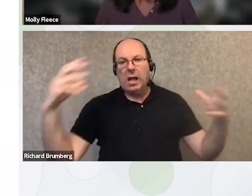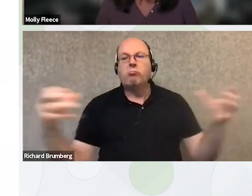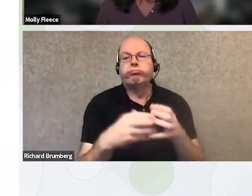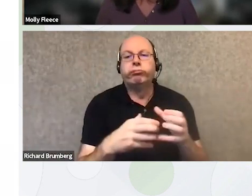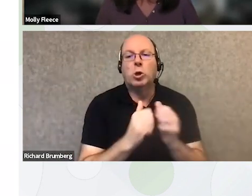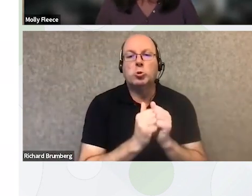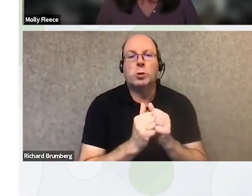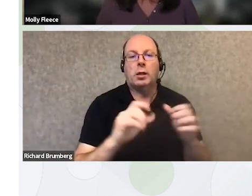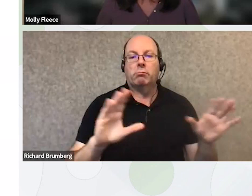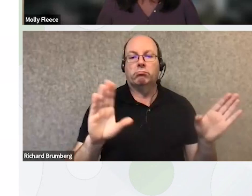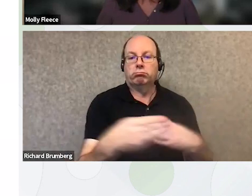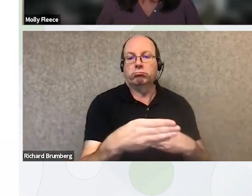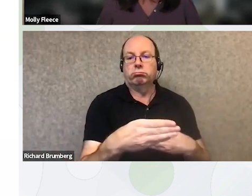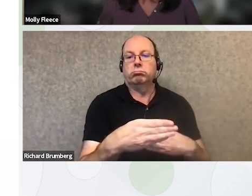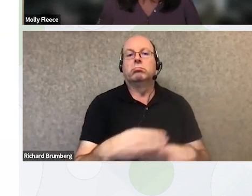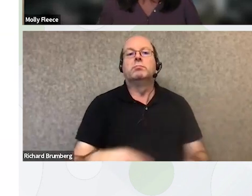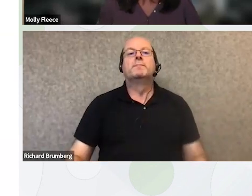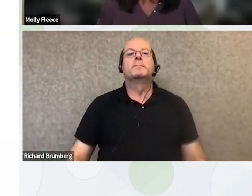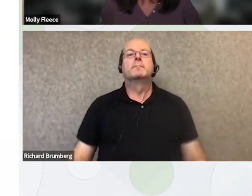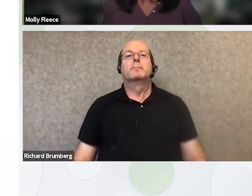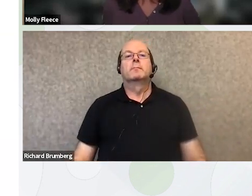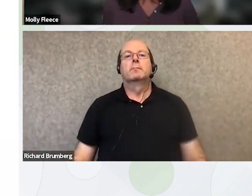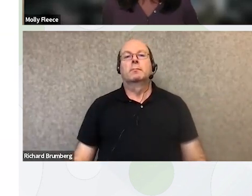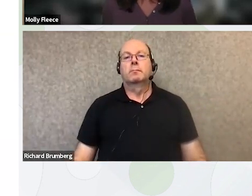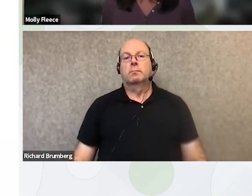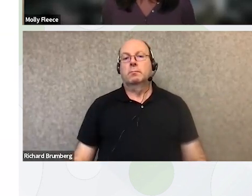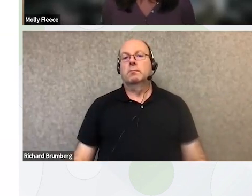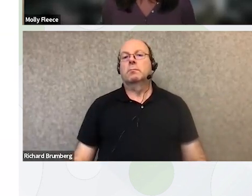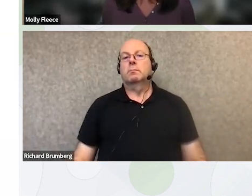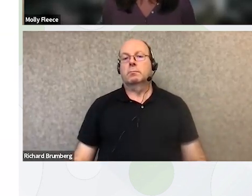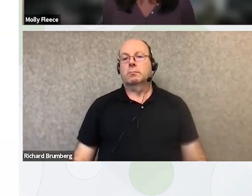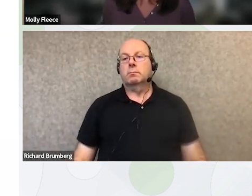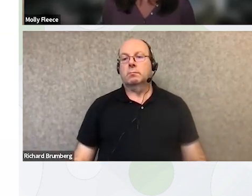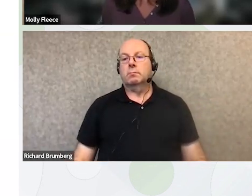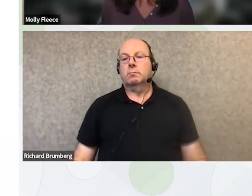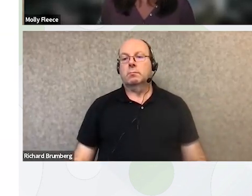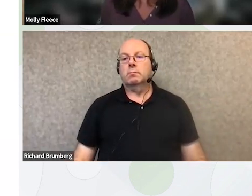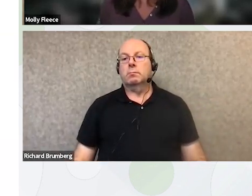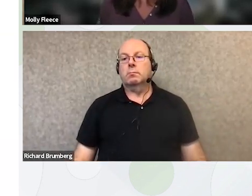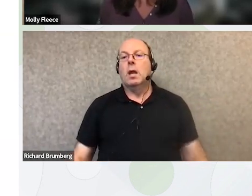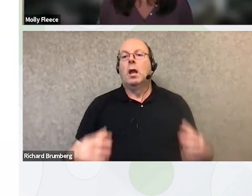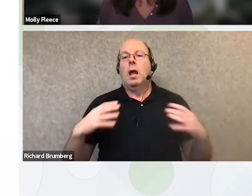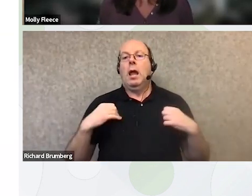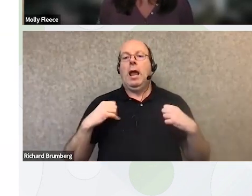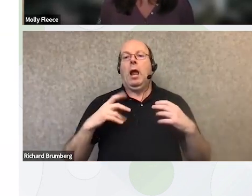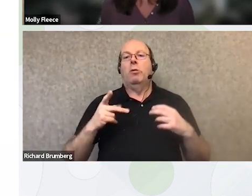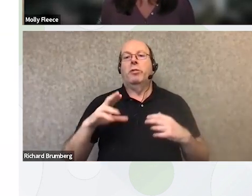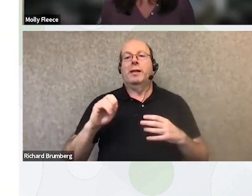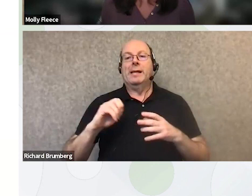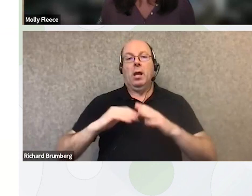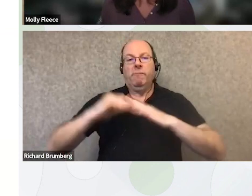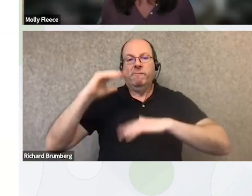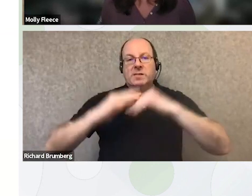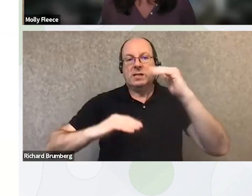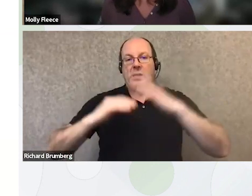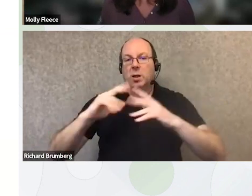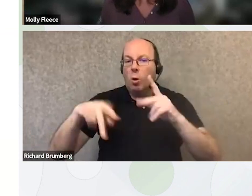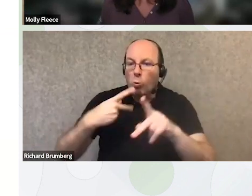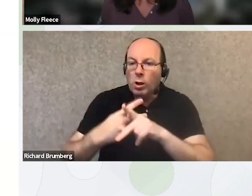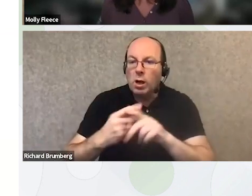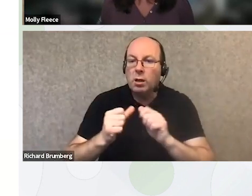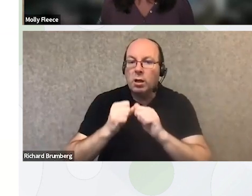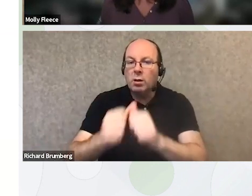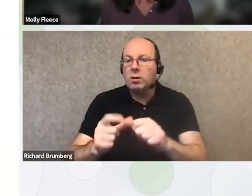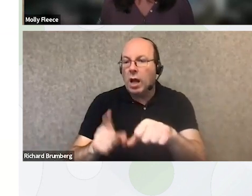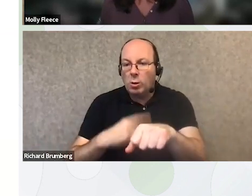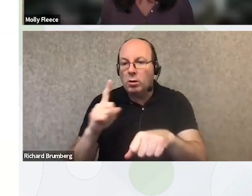And so thinking about type and duration of precautions in a healthcare facility. So what type of precautions are needed and for how long? So for